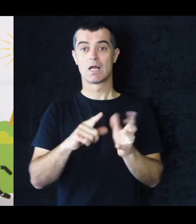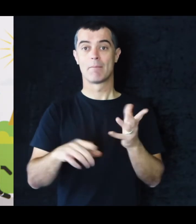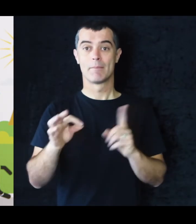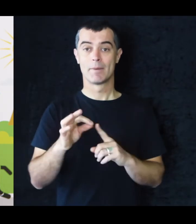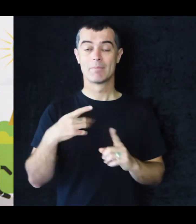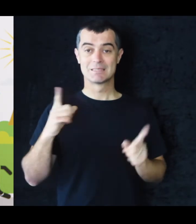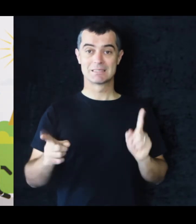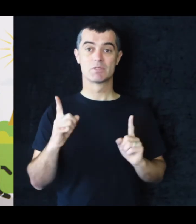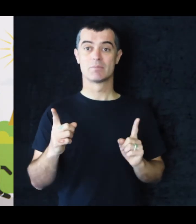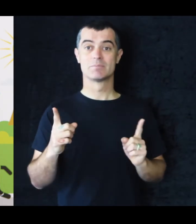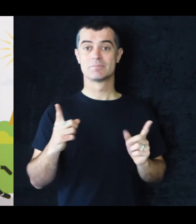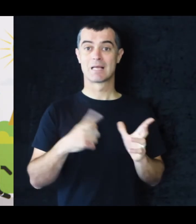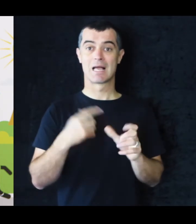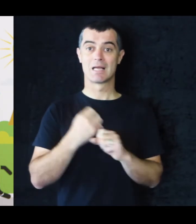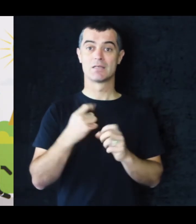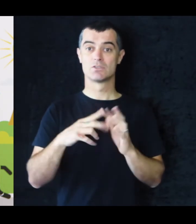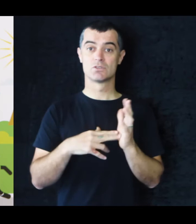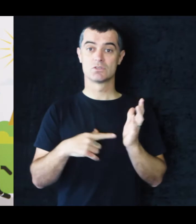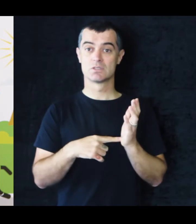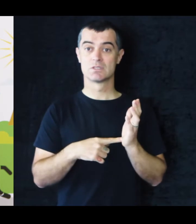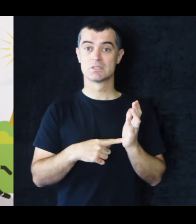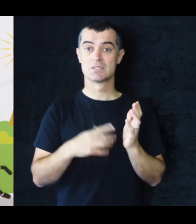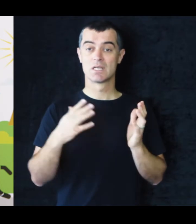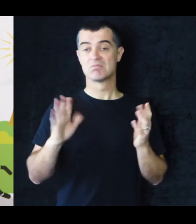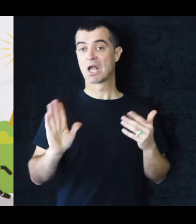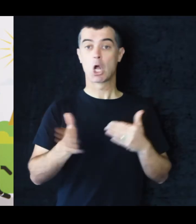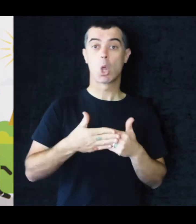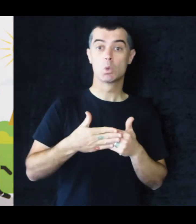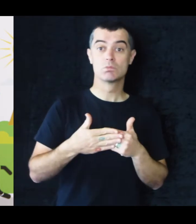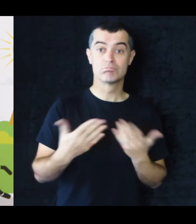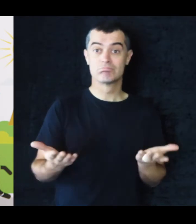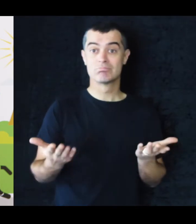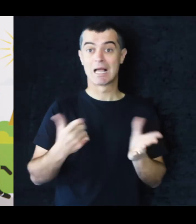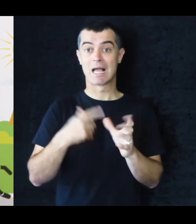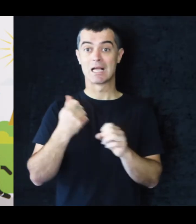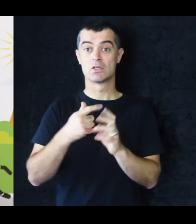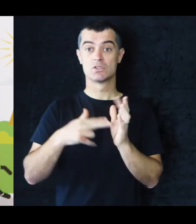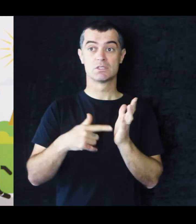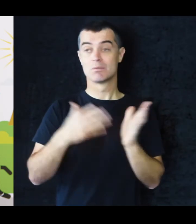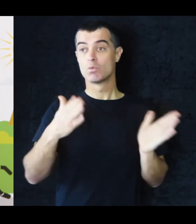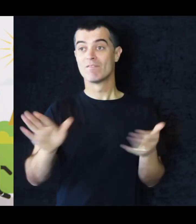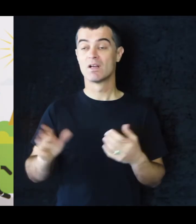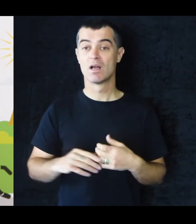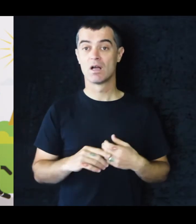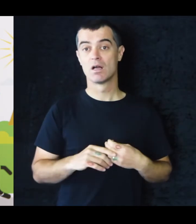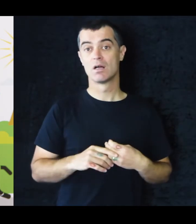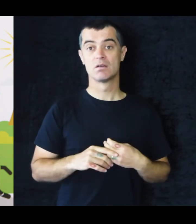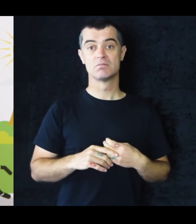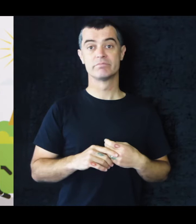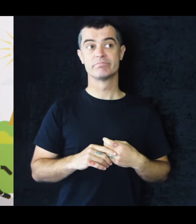because sometimes agents have closed down or the agent has moved on.